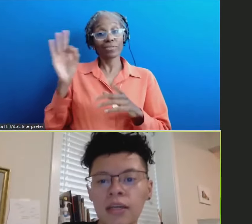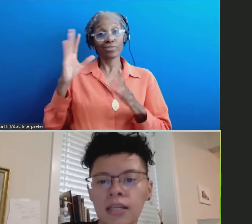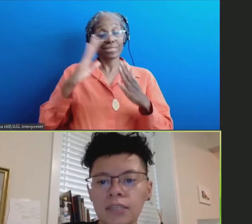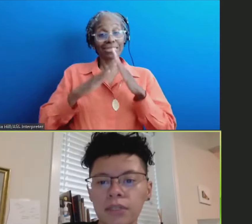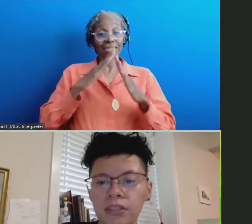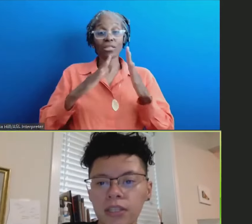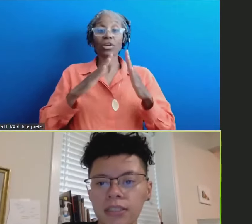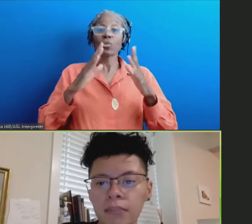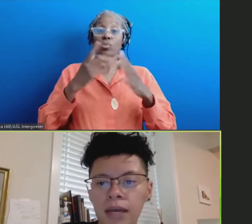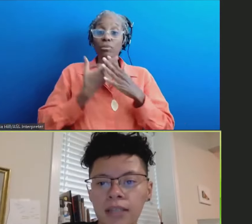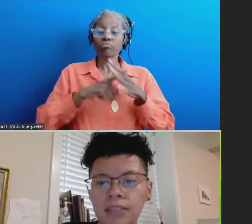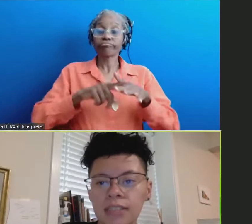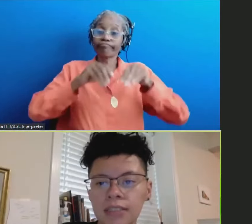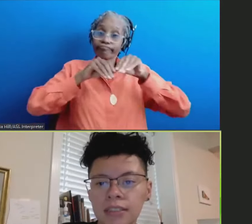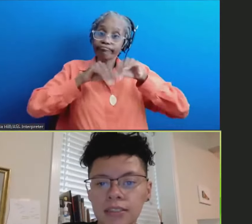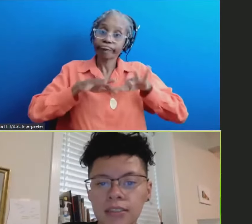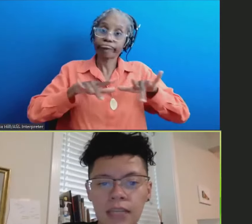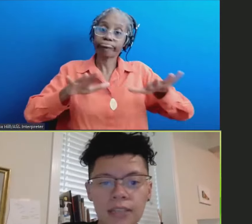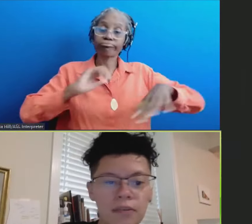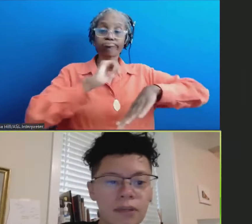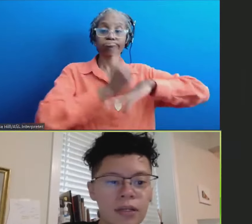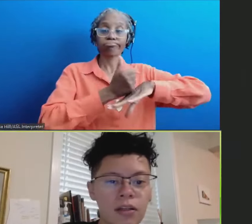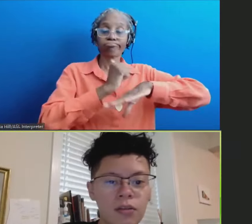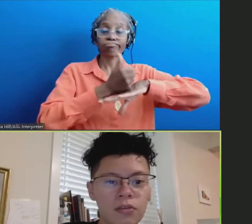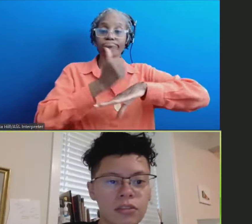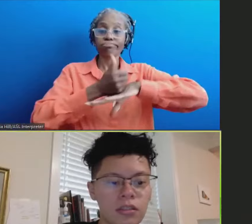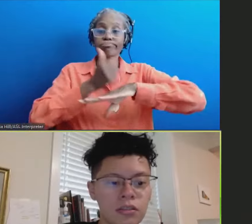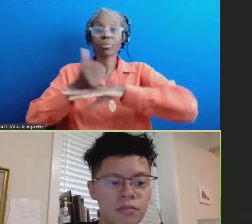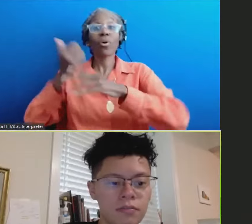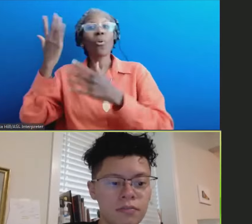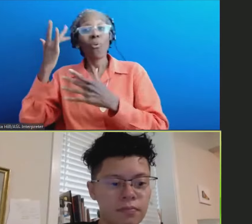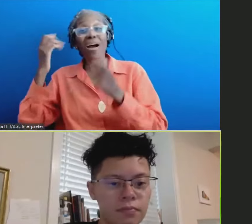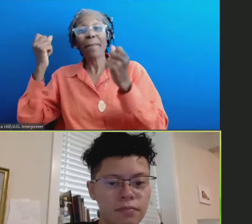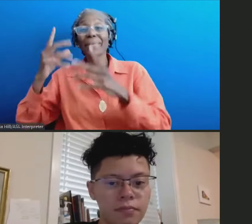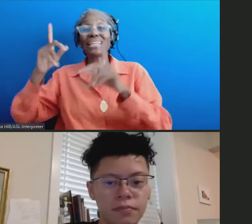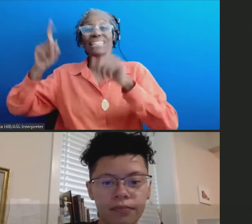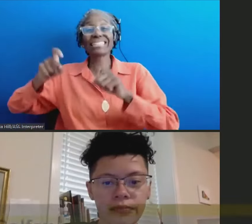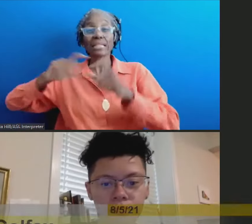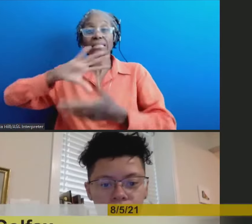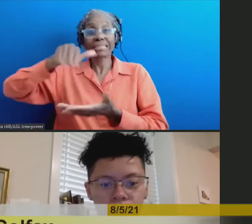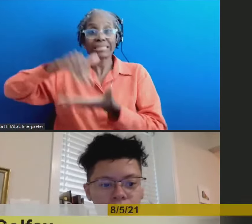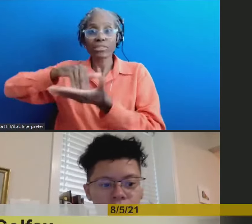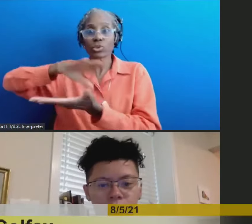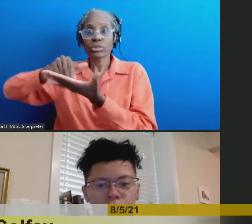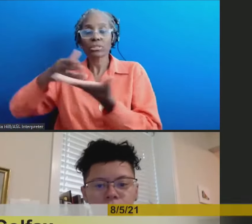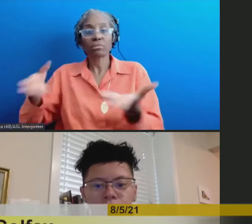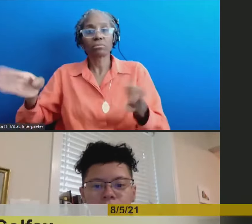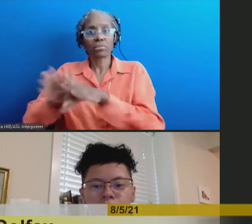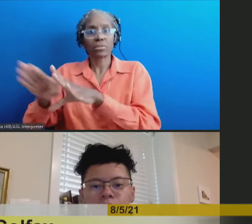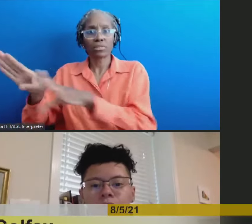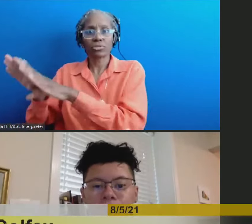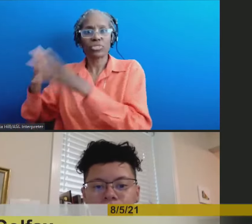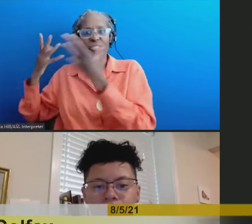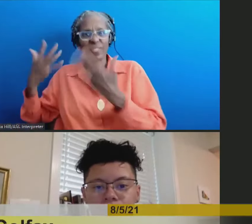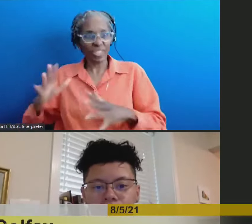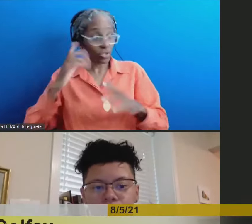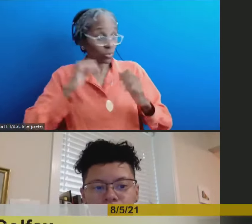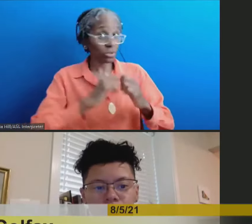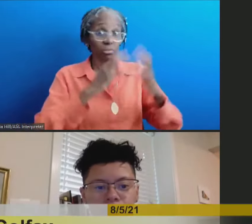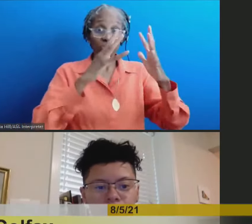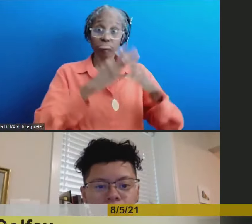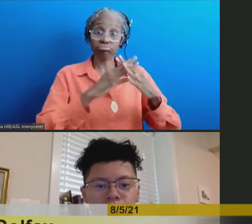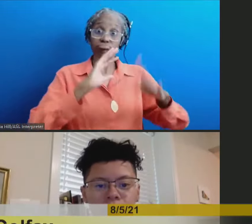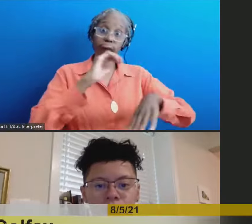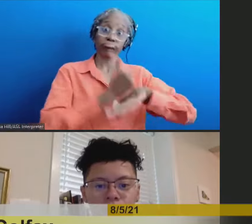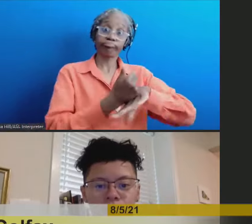again, especially as the mass testing sites have been closed? Yes. So we ramped up